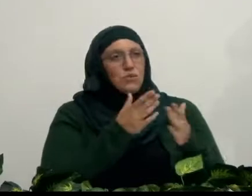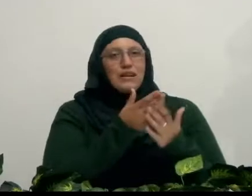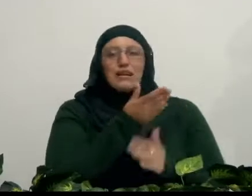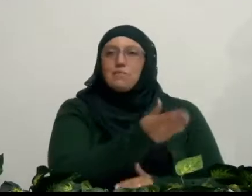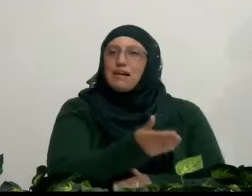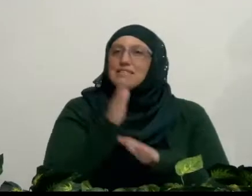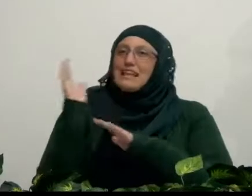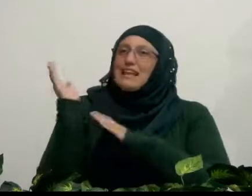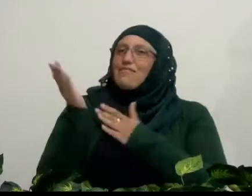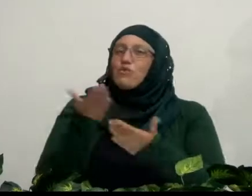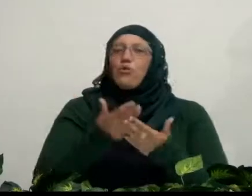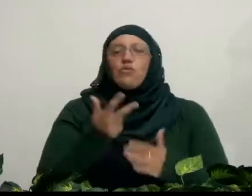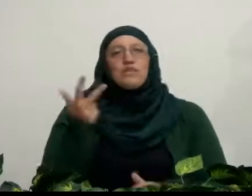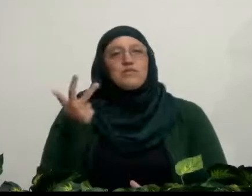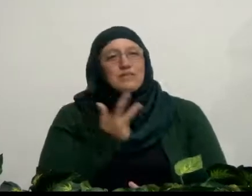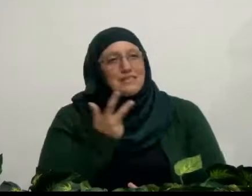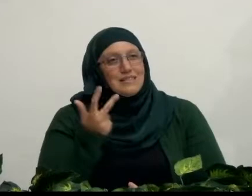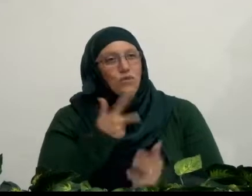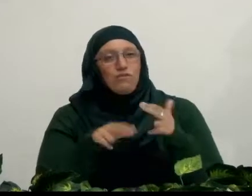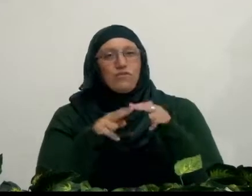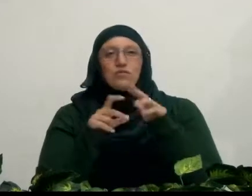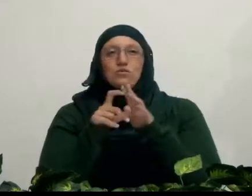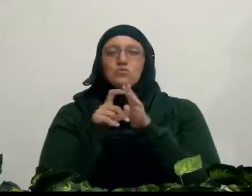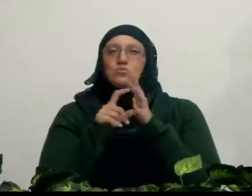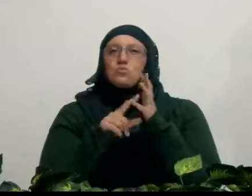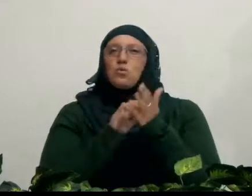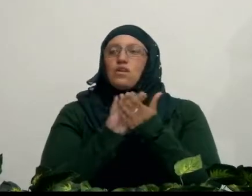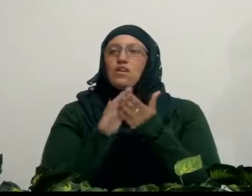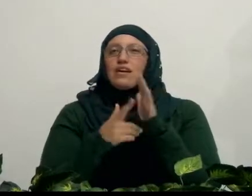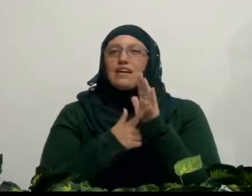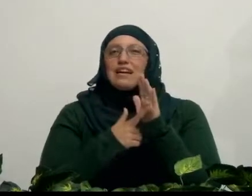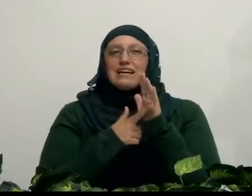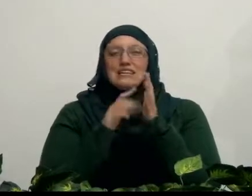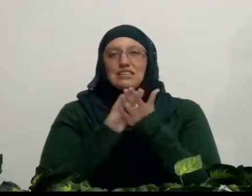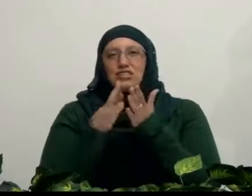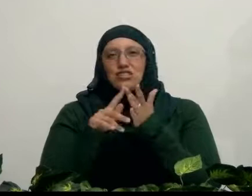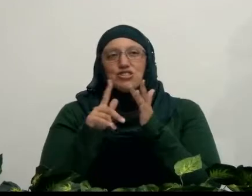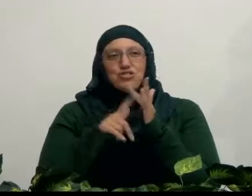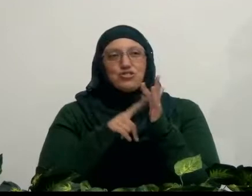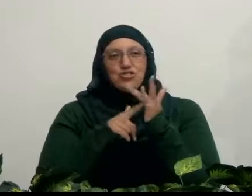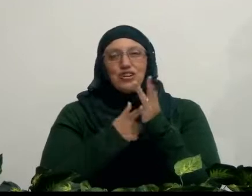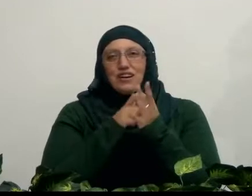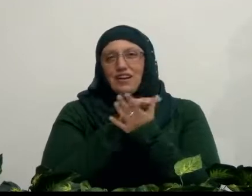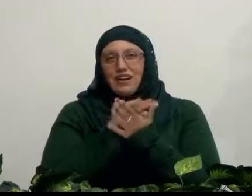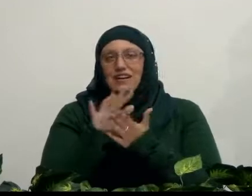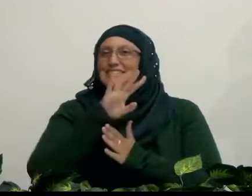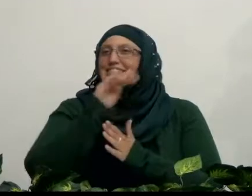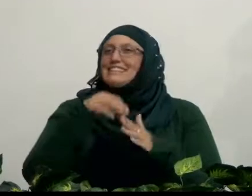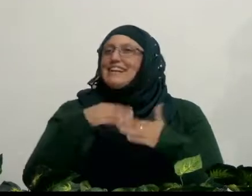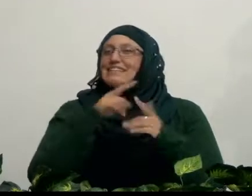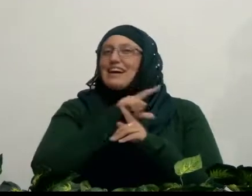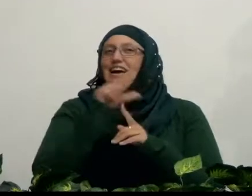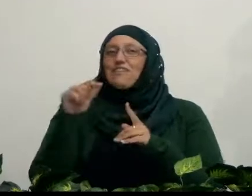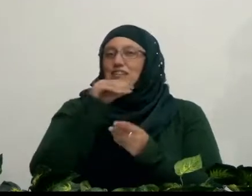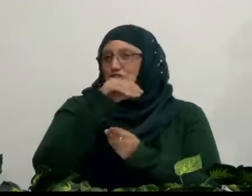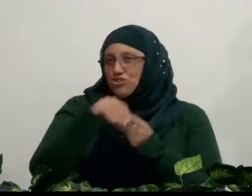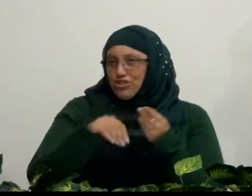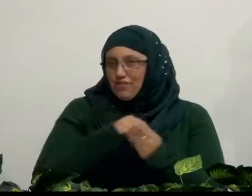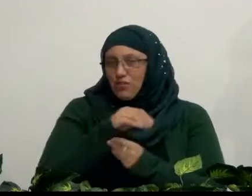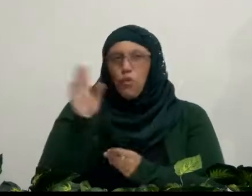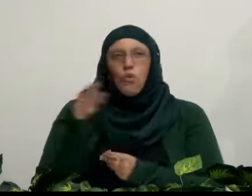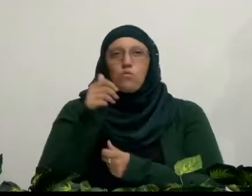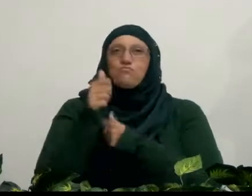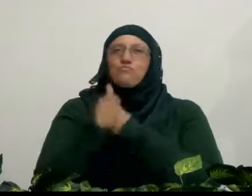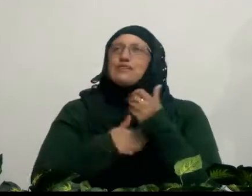the 18th of Dhul Hijjah, 10th after Hijrah, at Ghadeerakum. All praises you to Allah, who